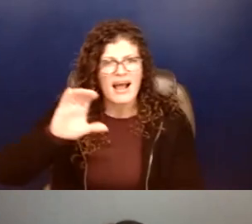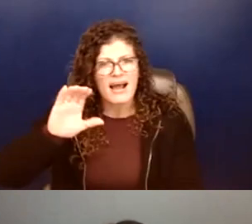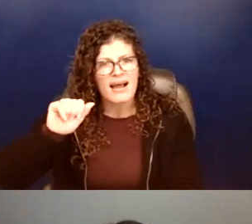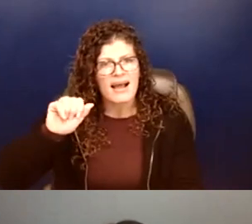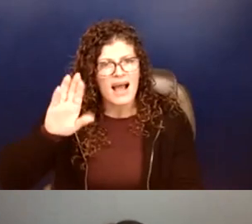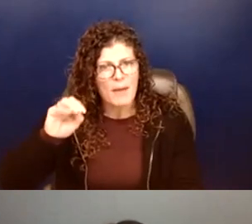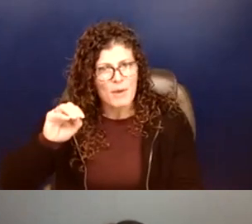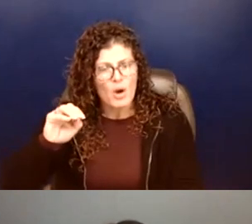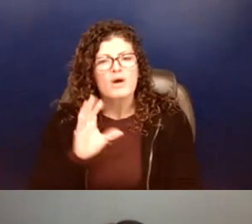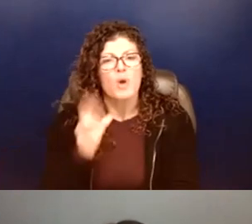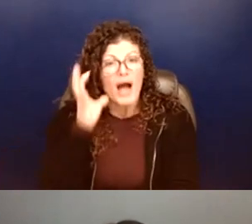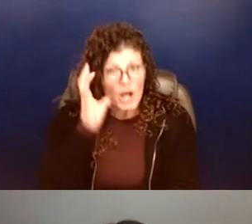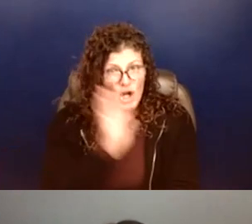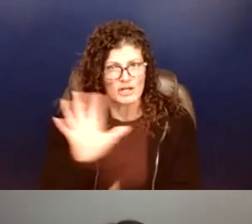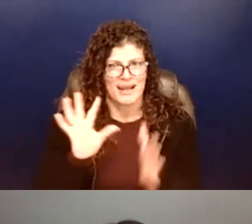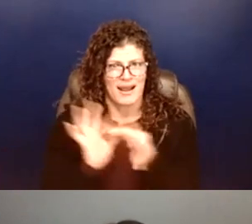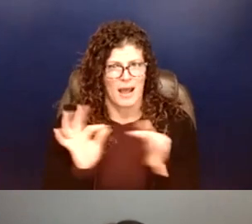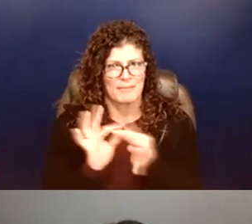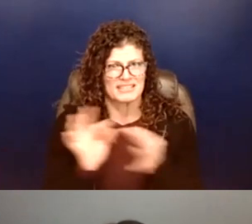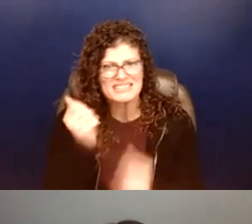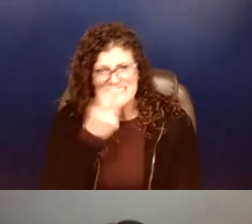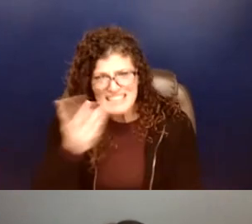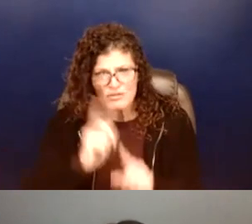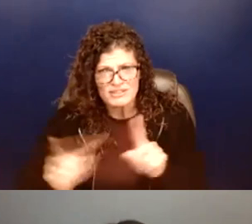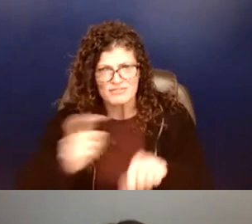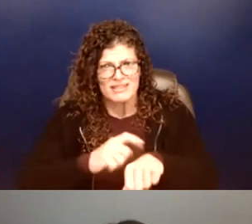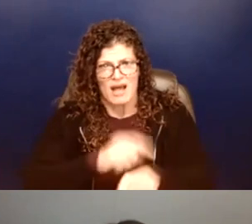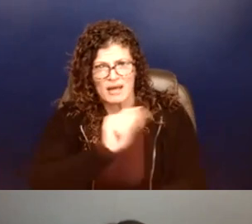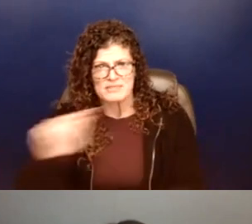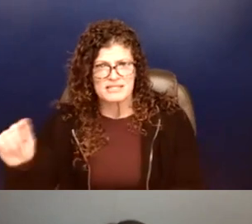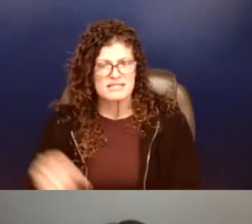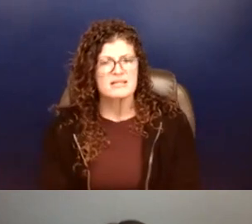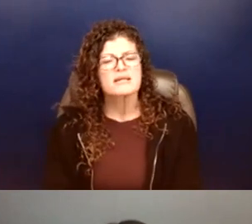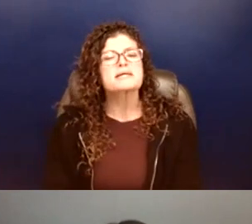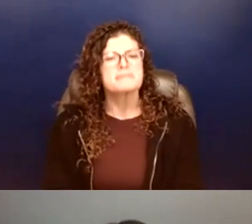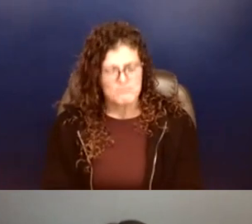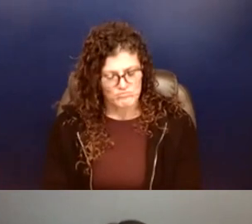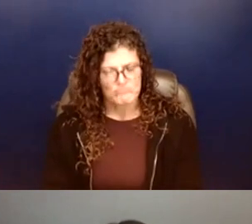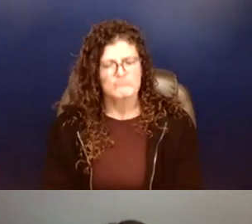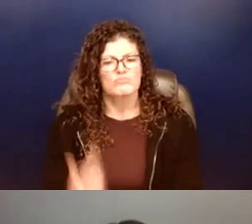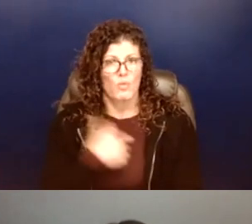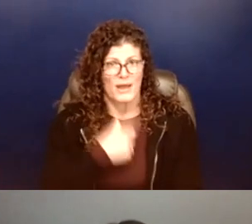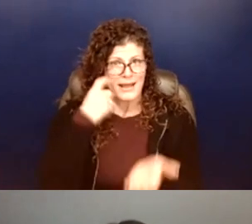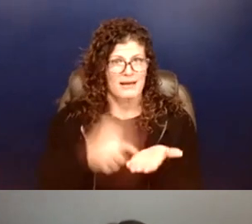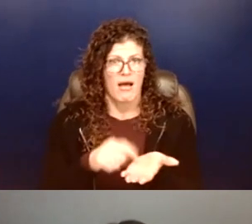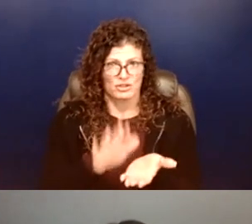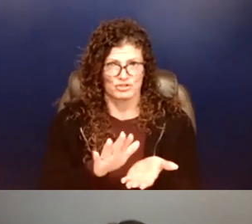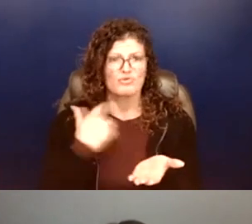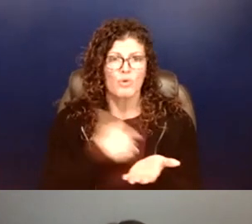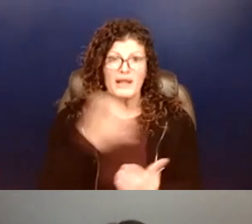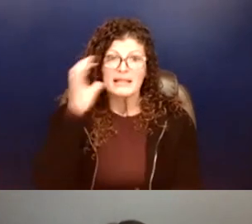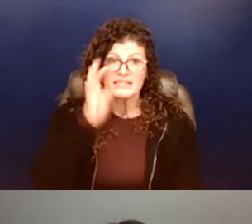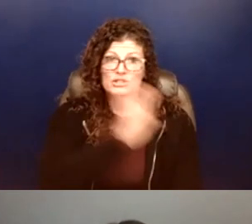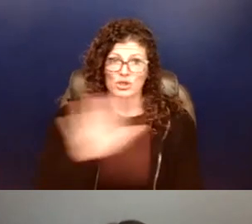want to acknowledge I've heard those comments in multiple venues, and they have been shared and they are acknowledged here. And we are listening to this feedback